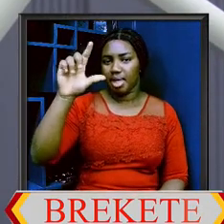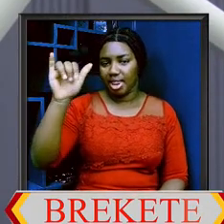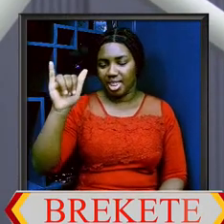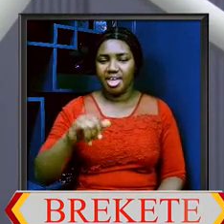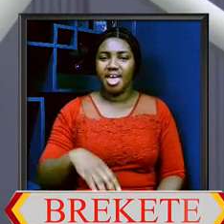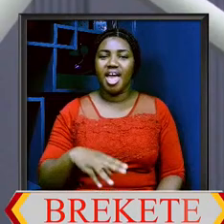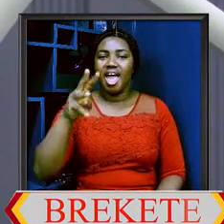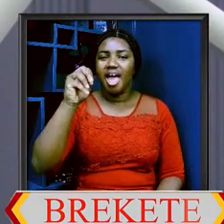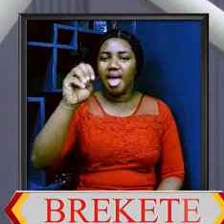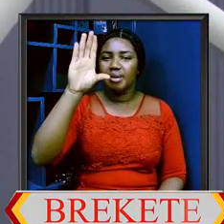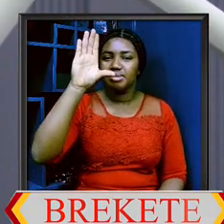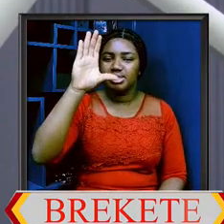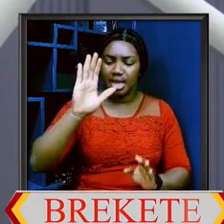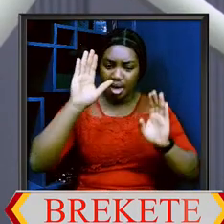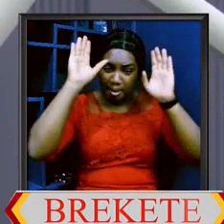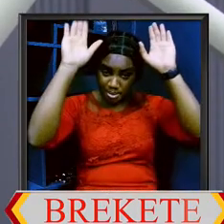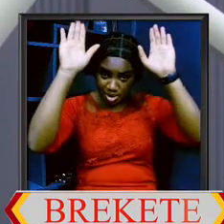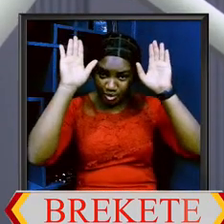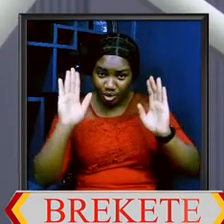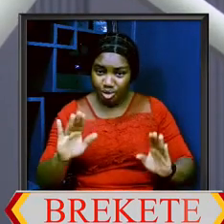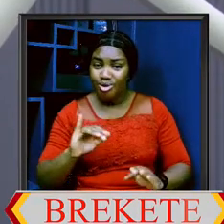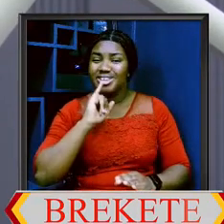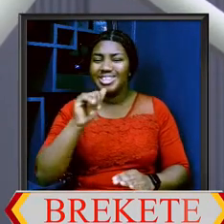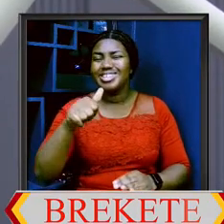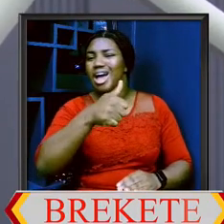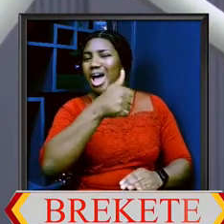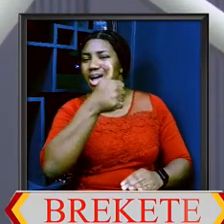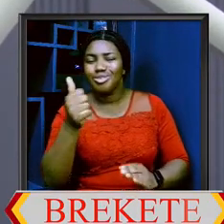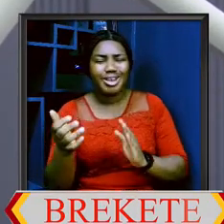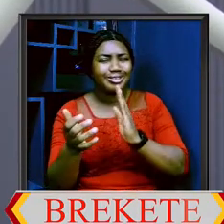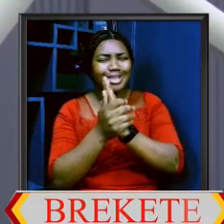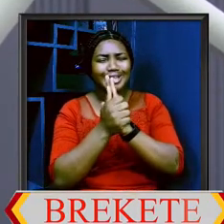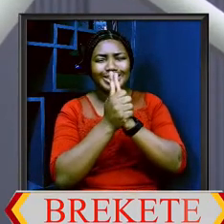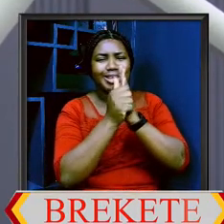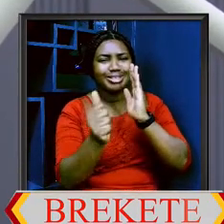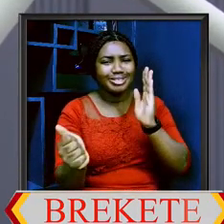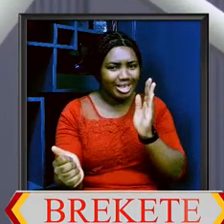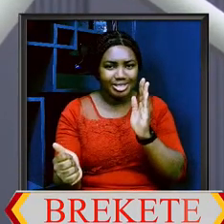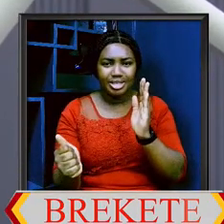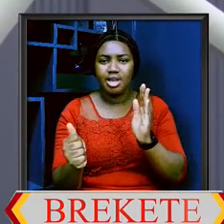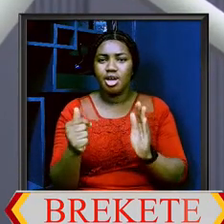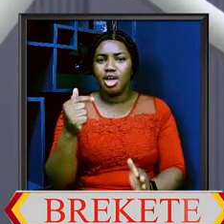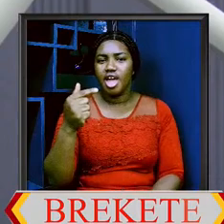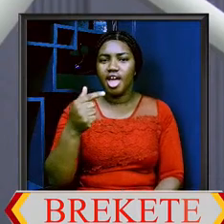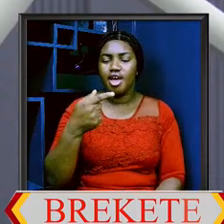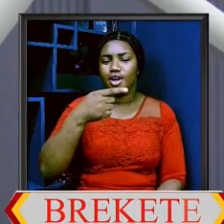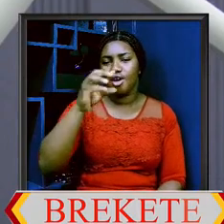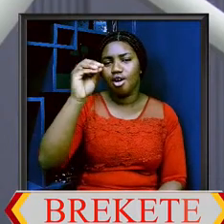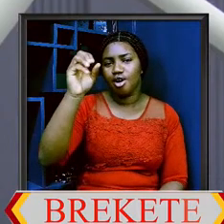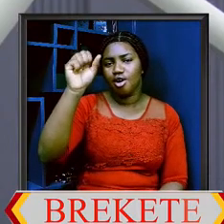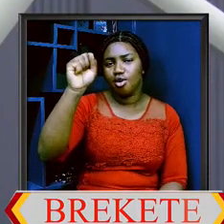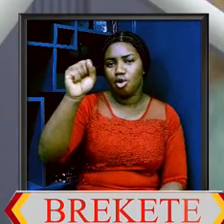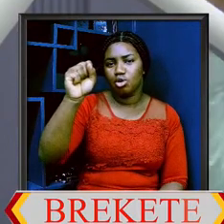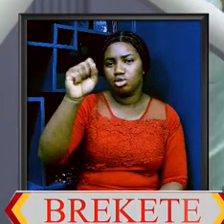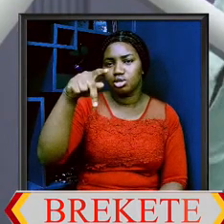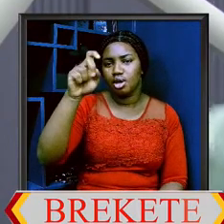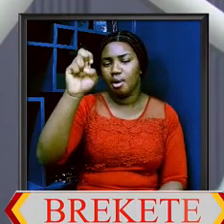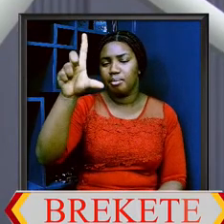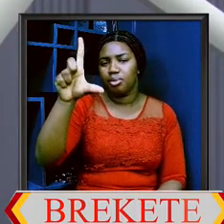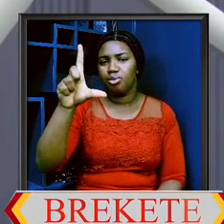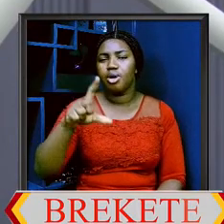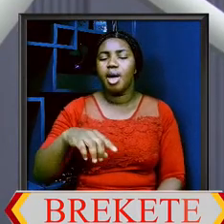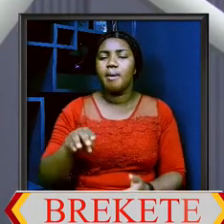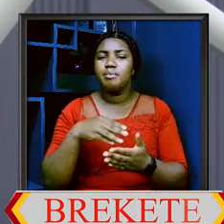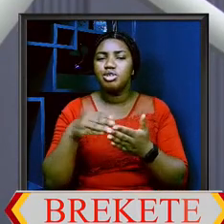Miracle MC Miracle another talented gospel Musician cular musician and a comedian